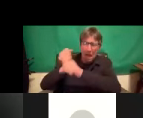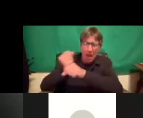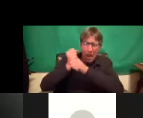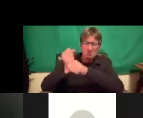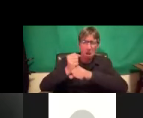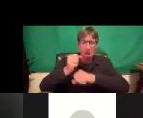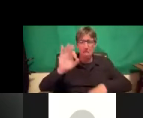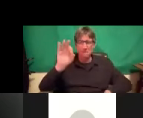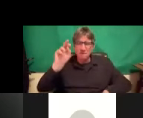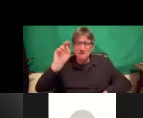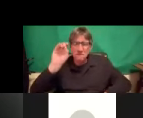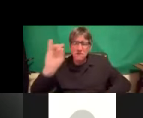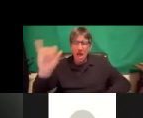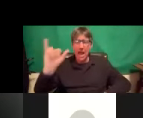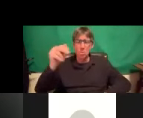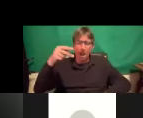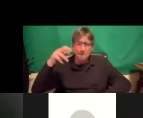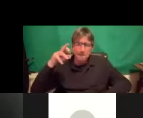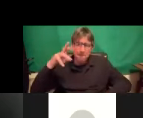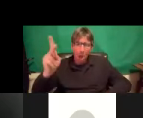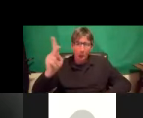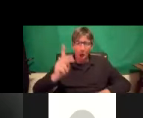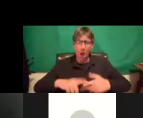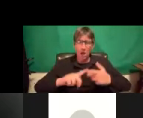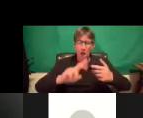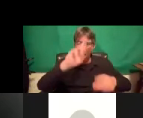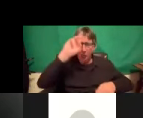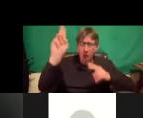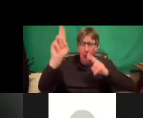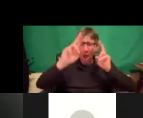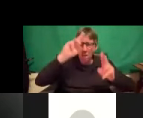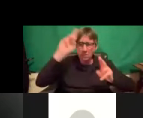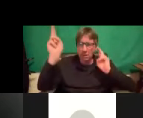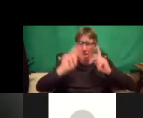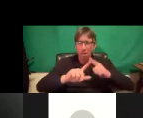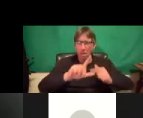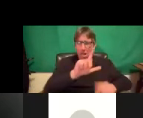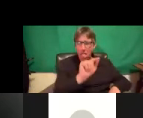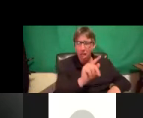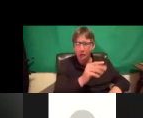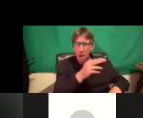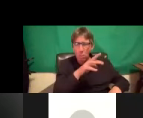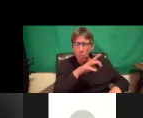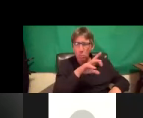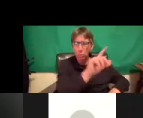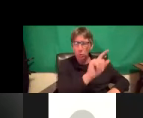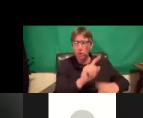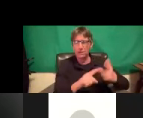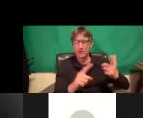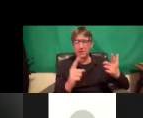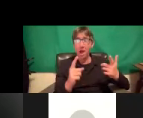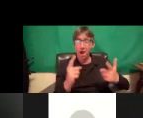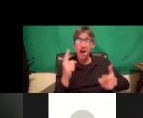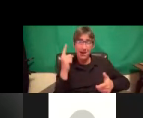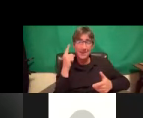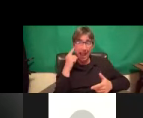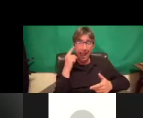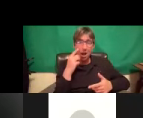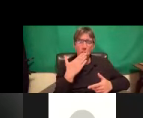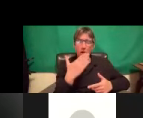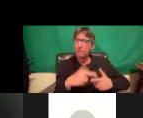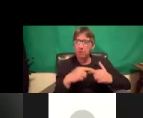area, it's not a great proposition. It might work on paper, but I think for people who live here, it does not. The other things